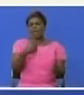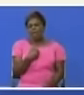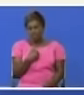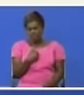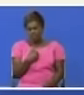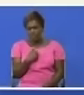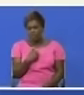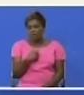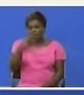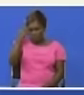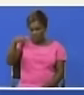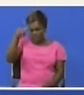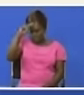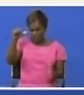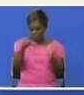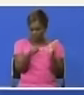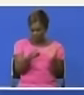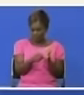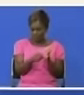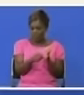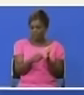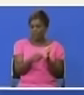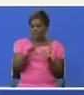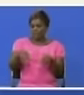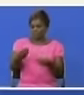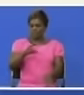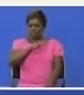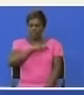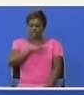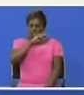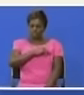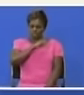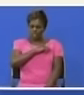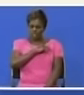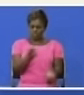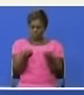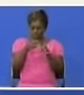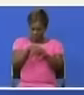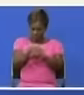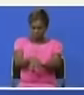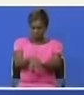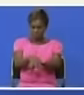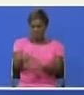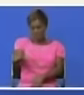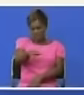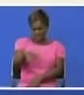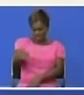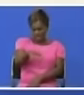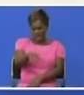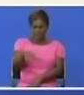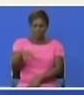in the world. It's a policy issue where they give maturity ratings that conform to the geographical area. But